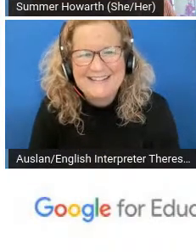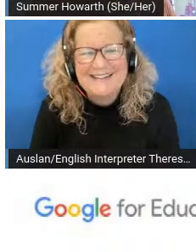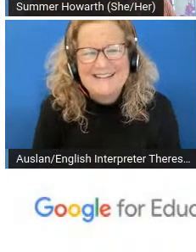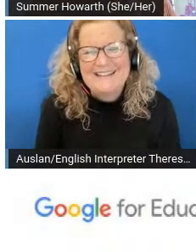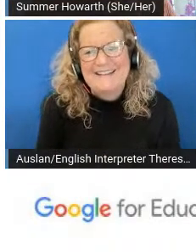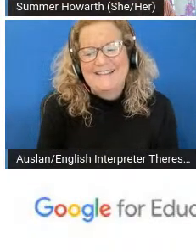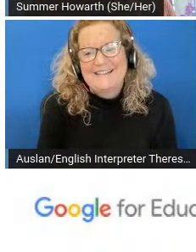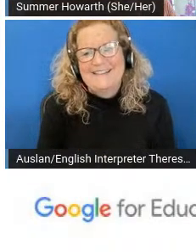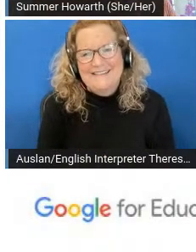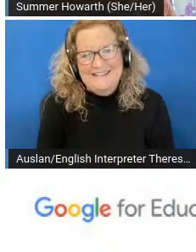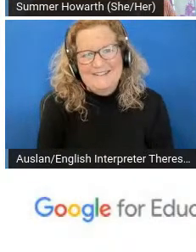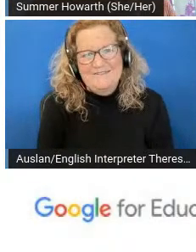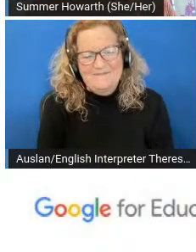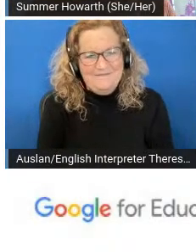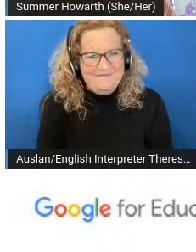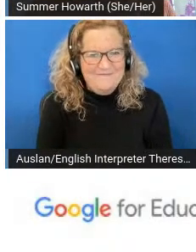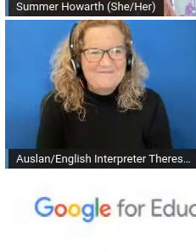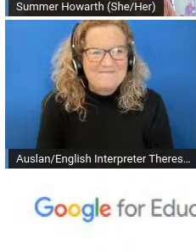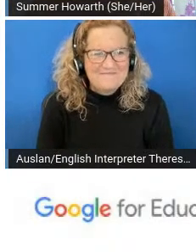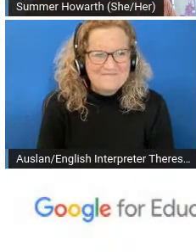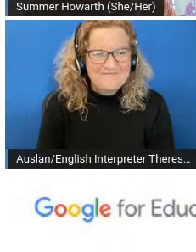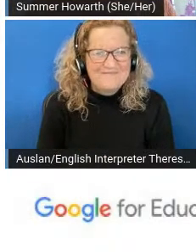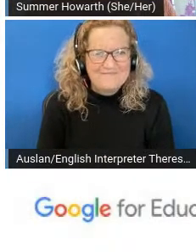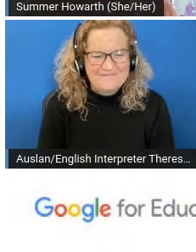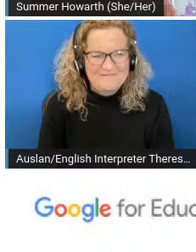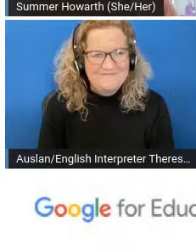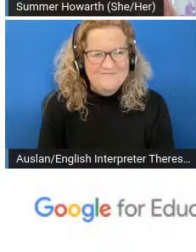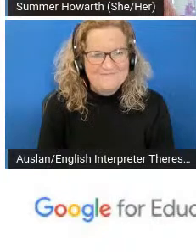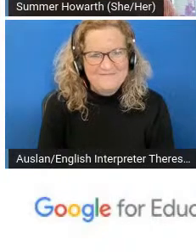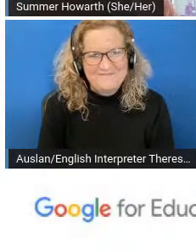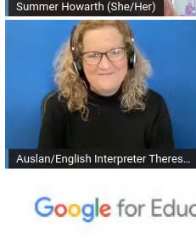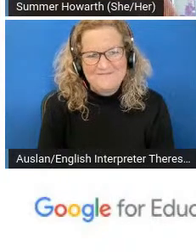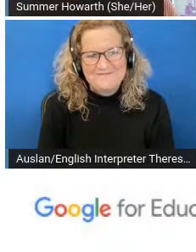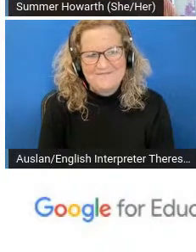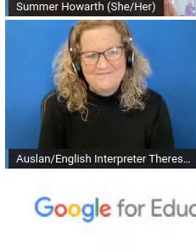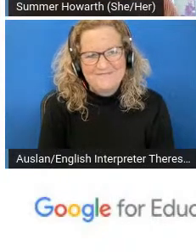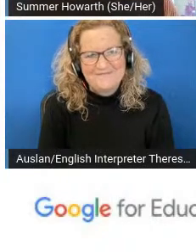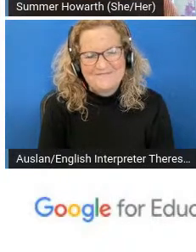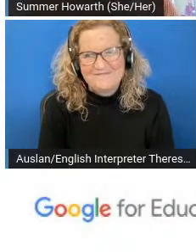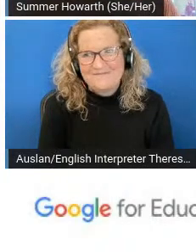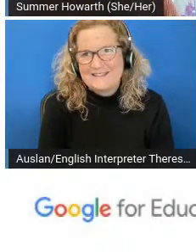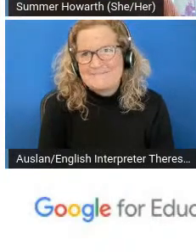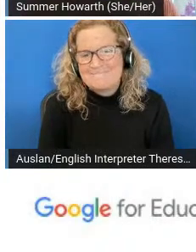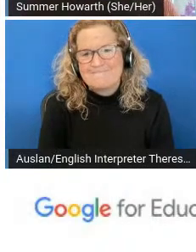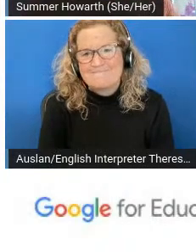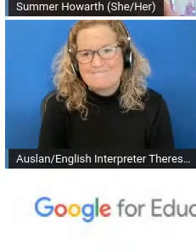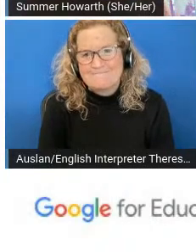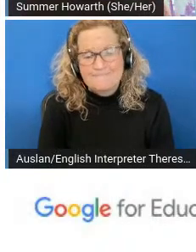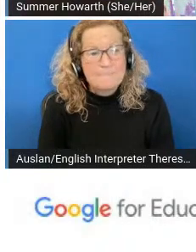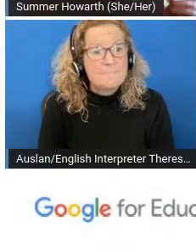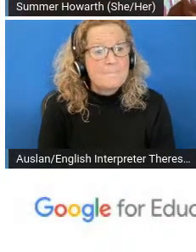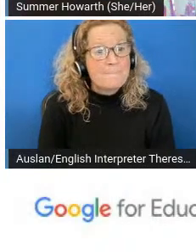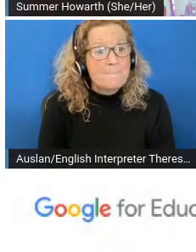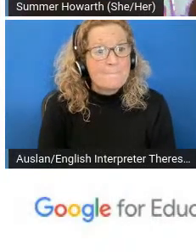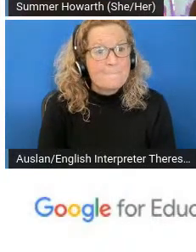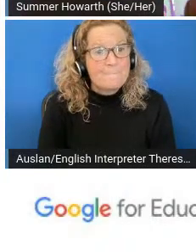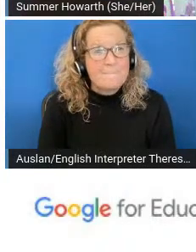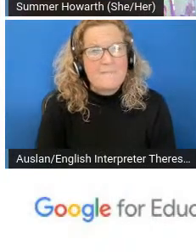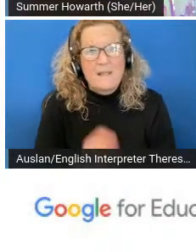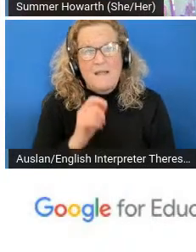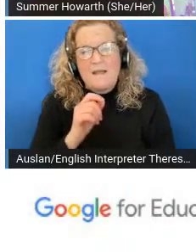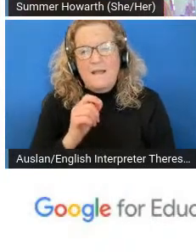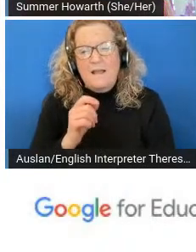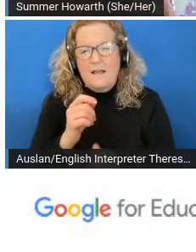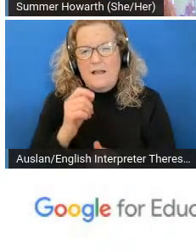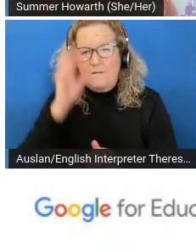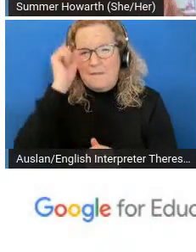She's on the right track. All right. Let's bring that You're having a lot of fun there. You know that if I just go back to some of the